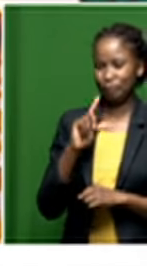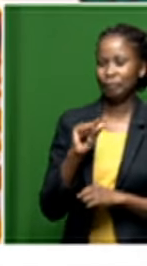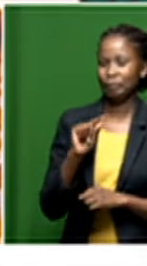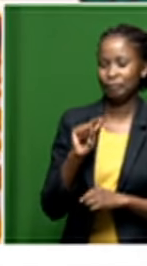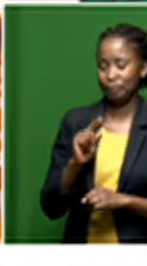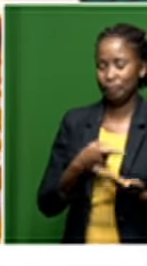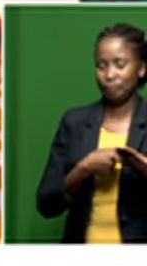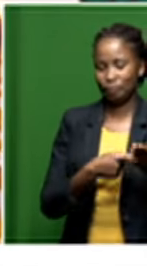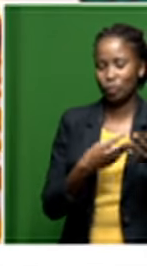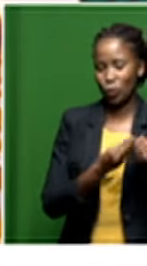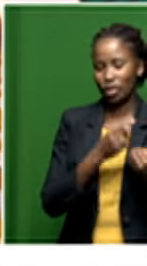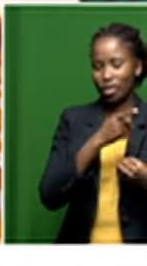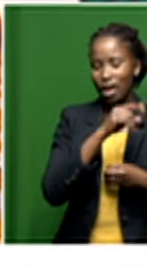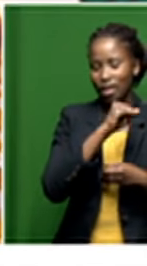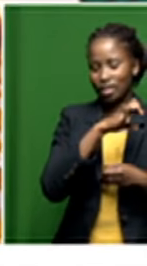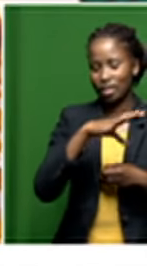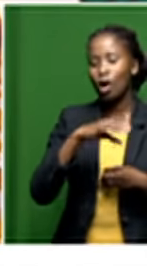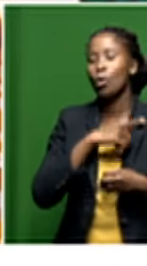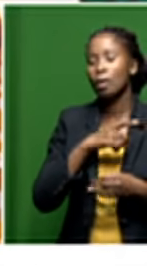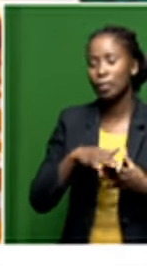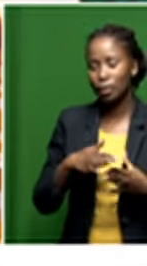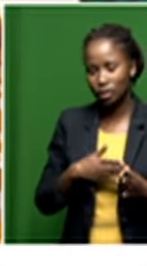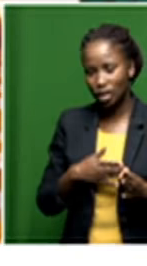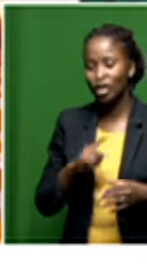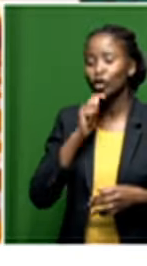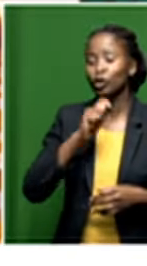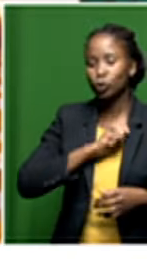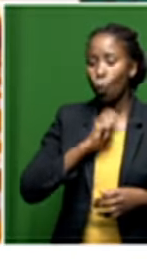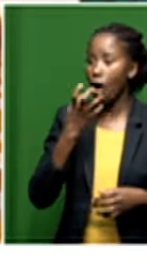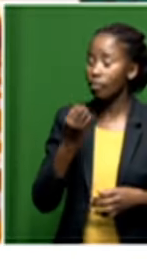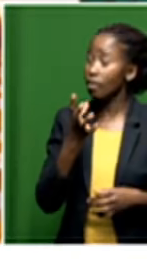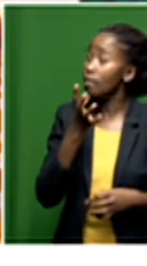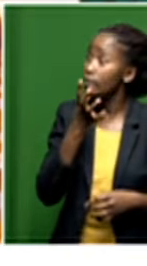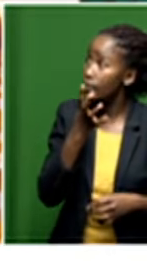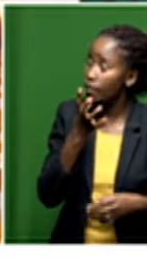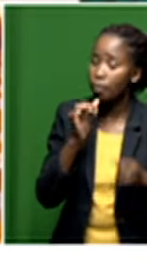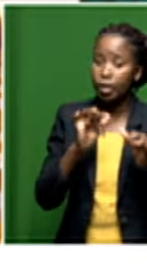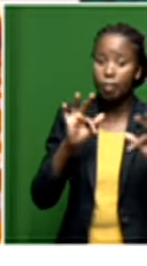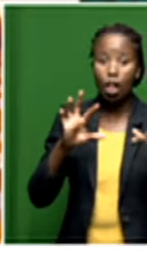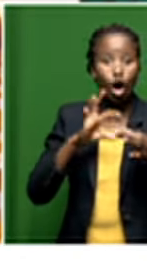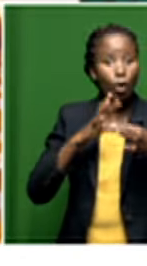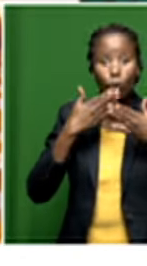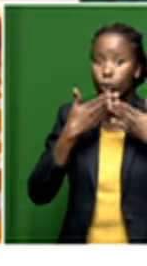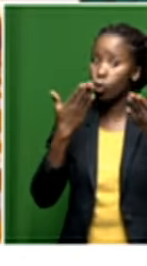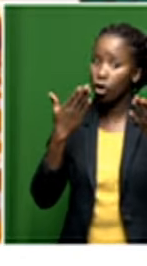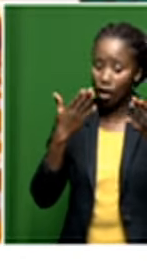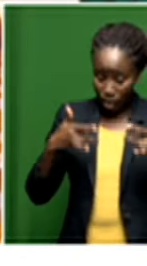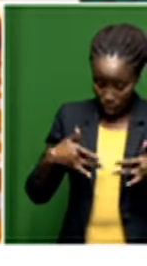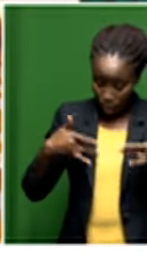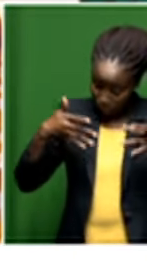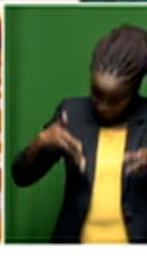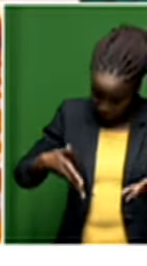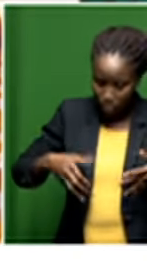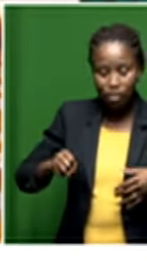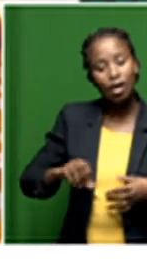with the IEC, because, you know, the reality is that there are many, many homeless people in South Africa who are South African citizens and